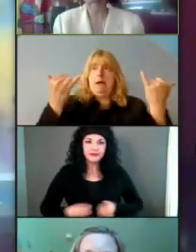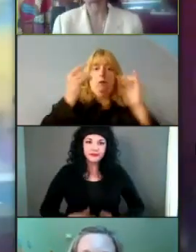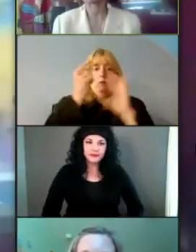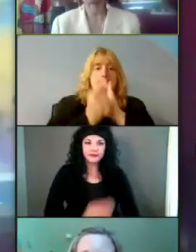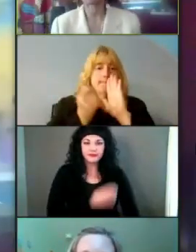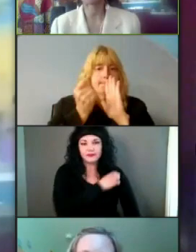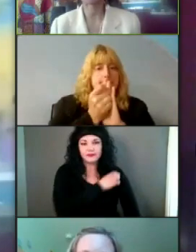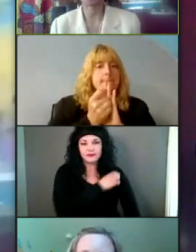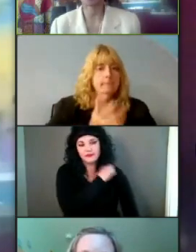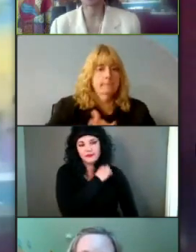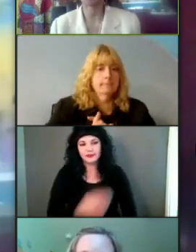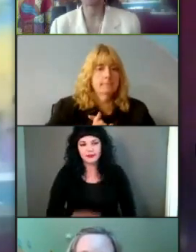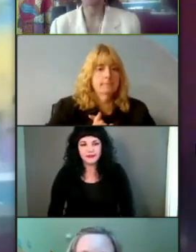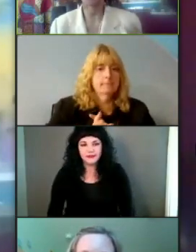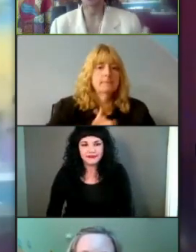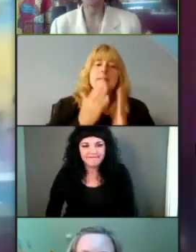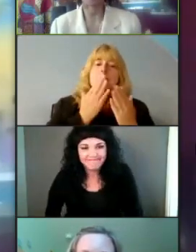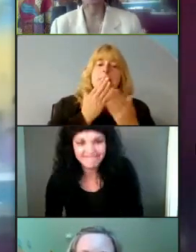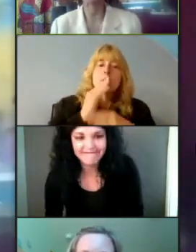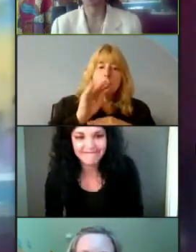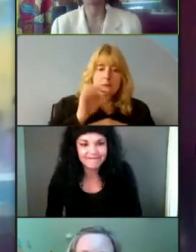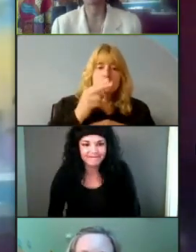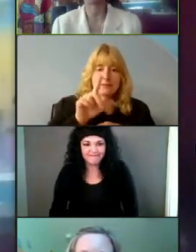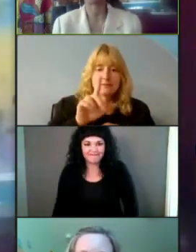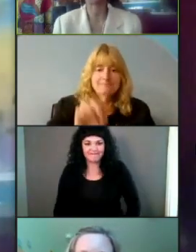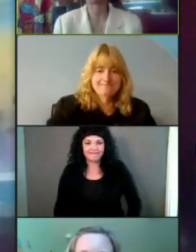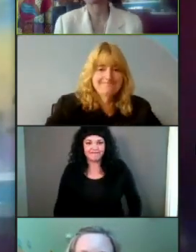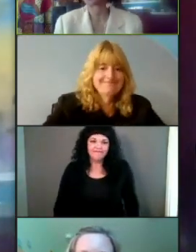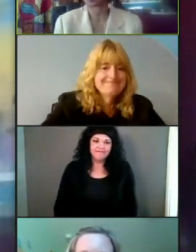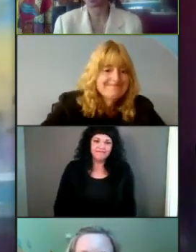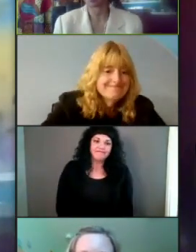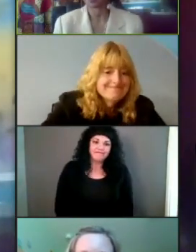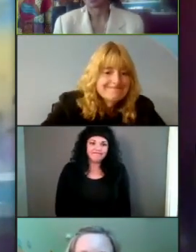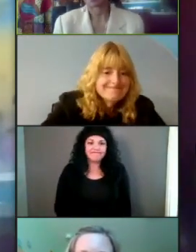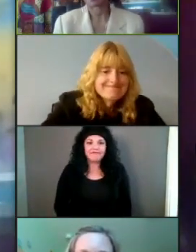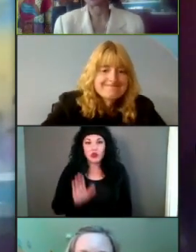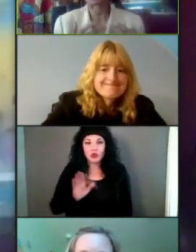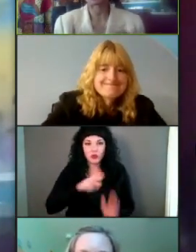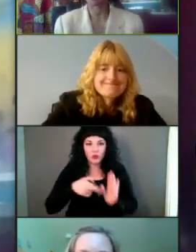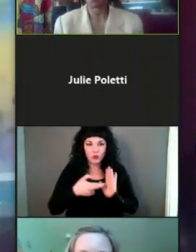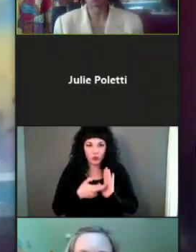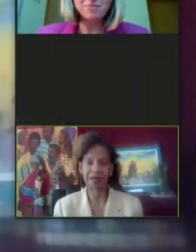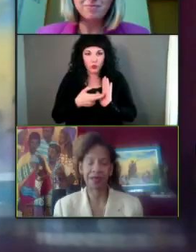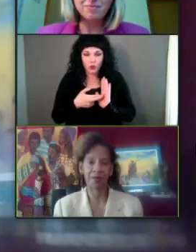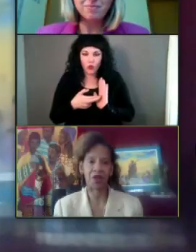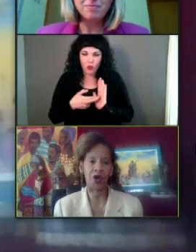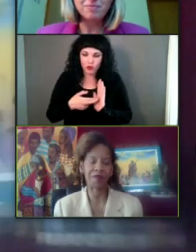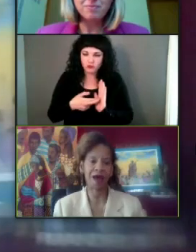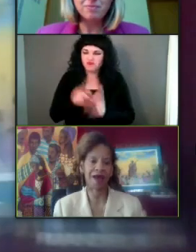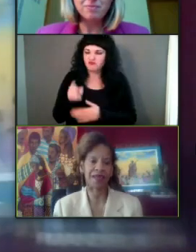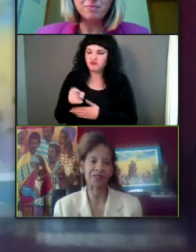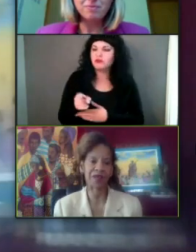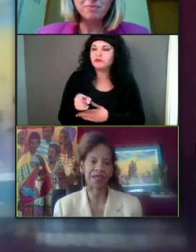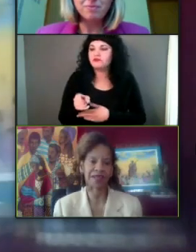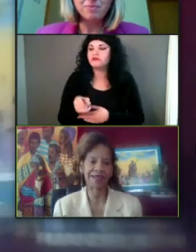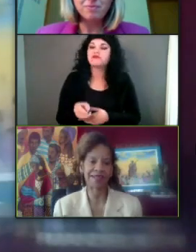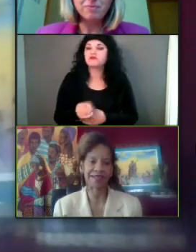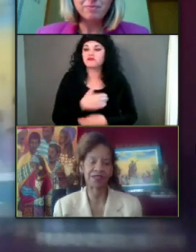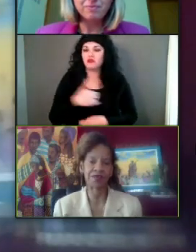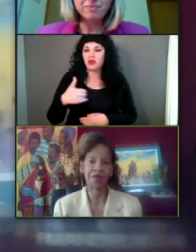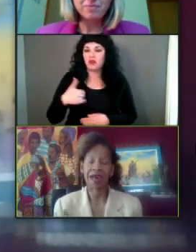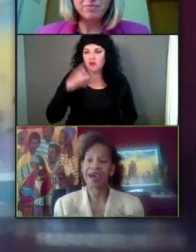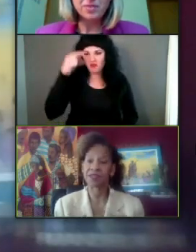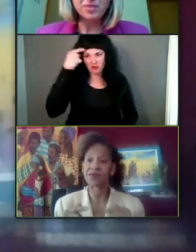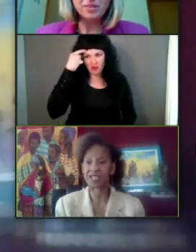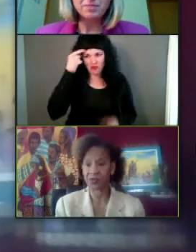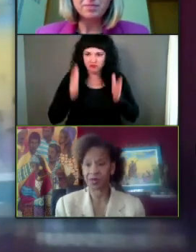Michelle, thank you so much. And your role as part of Governor Whitmer's team is really important. And we hope the audience recognizes